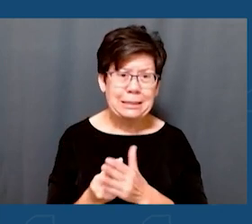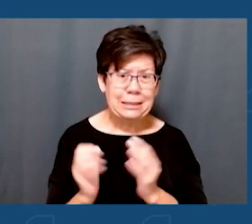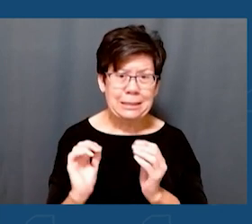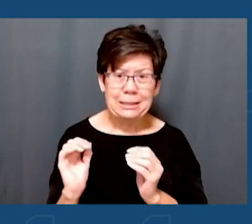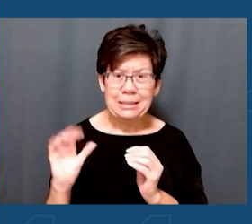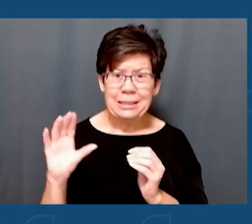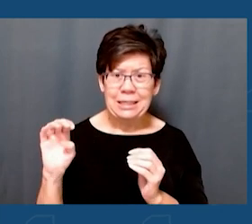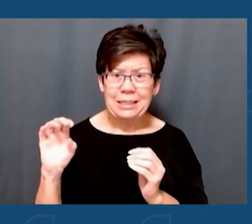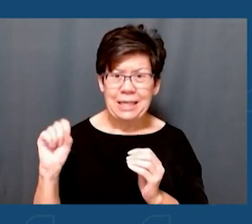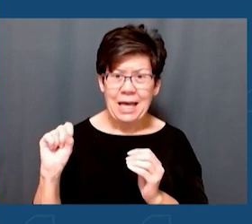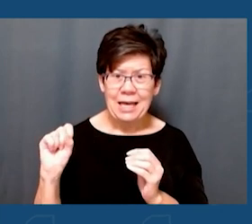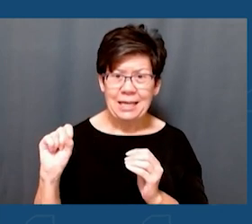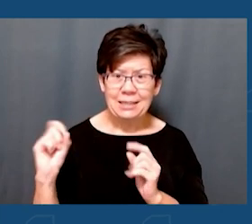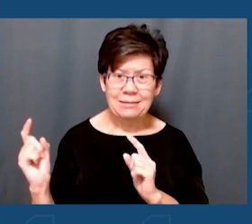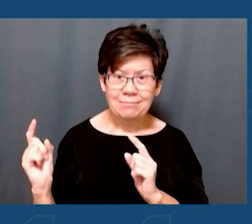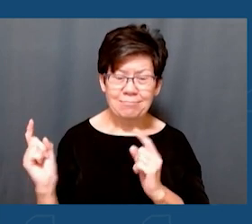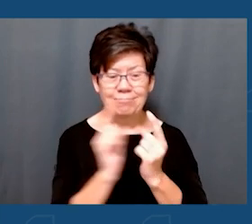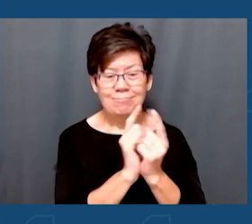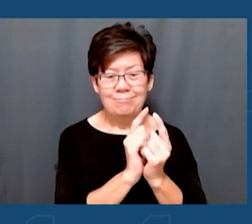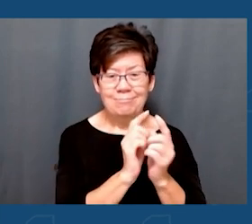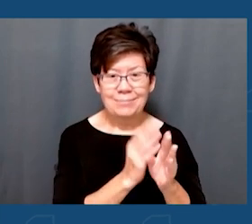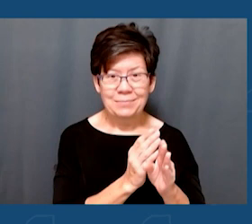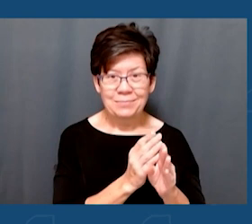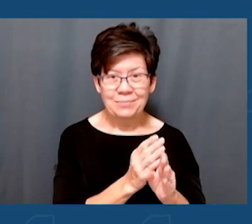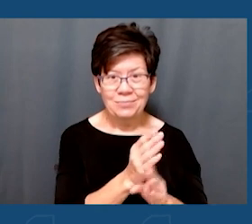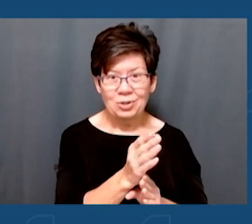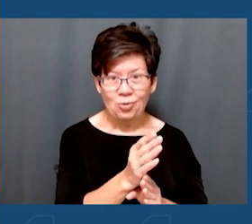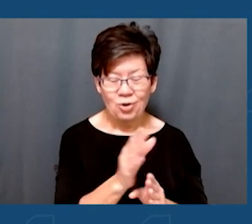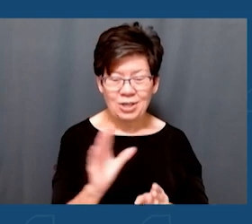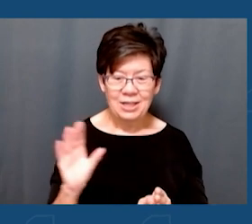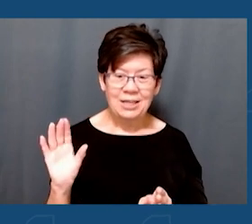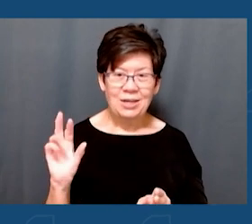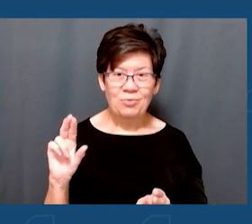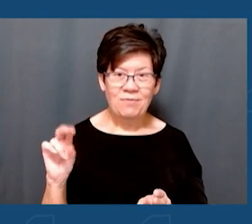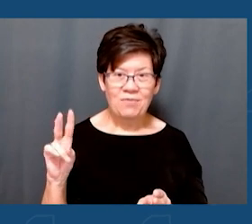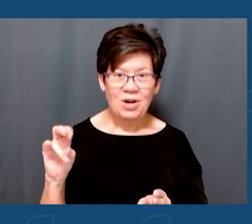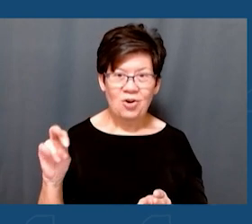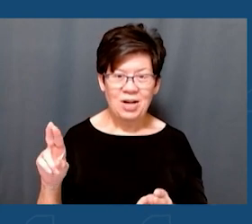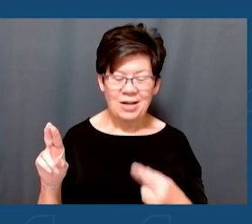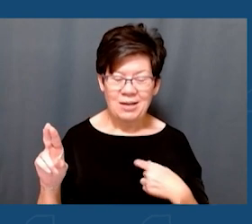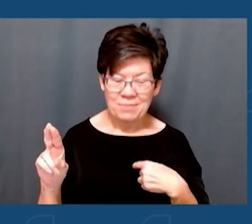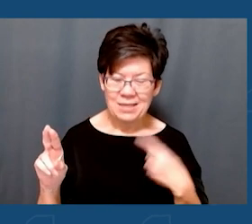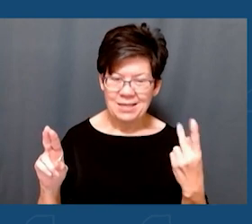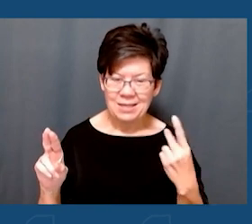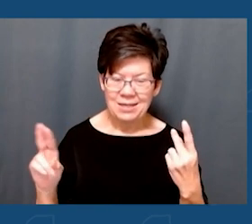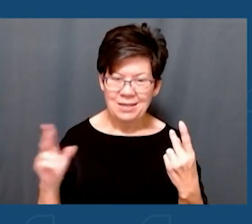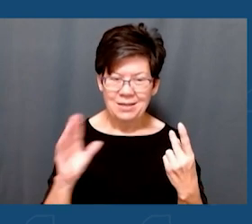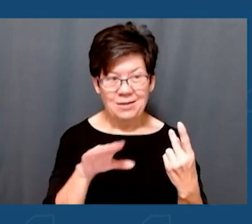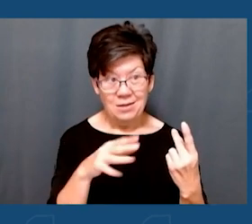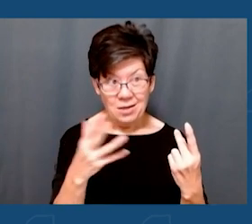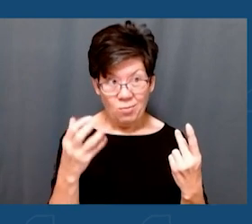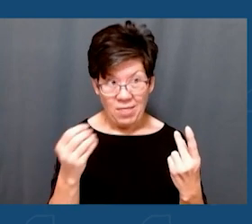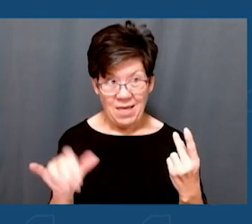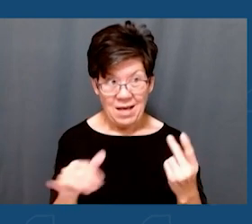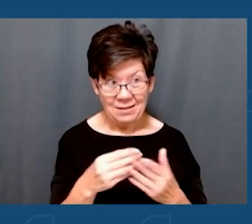came to Majority Rivera and I and said, we want that land.